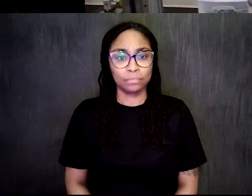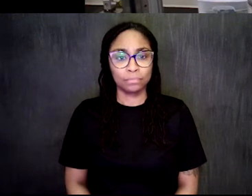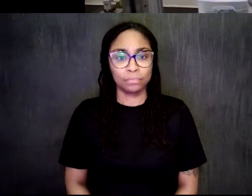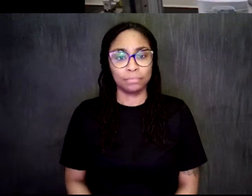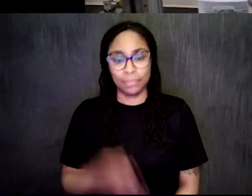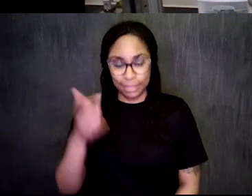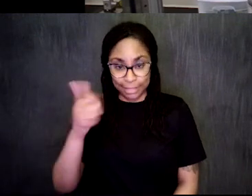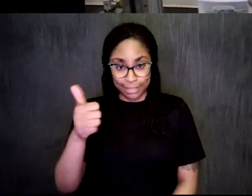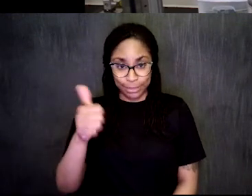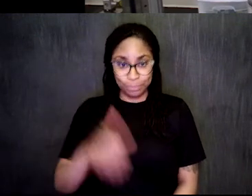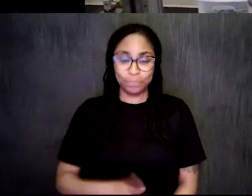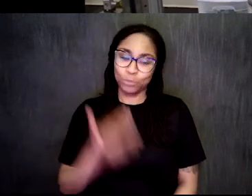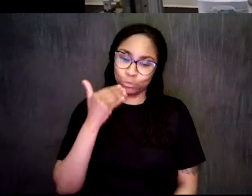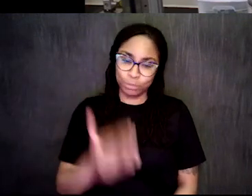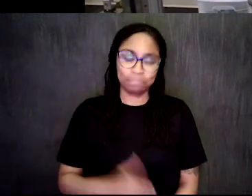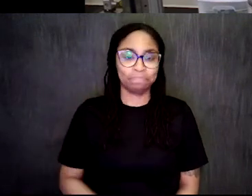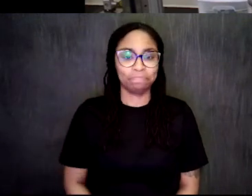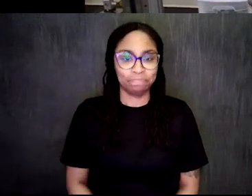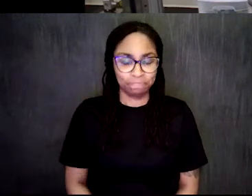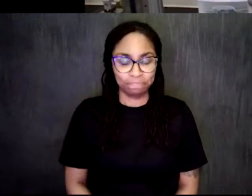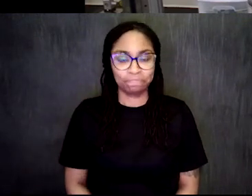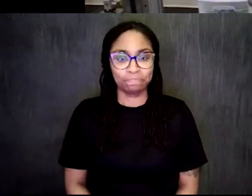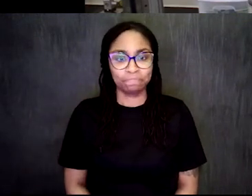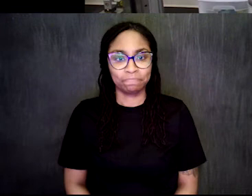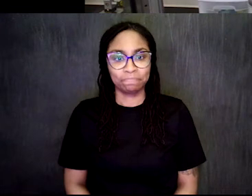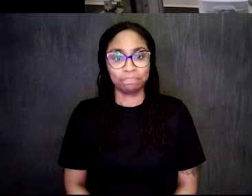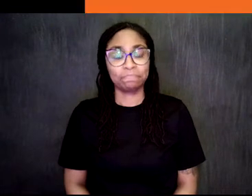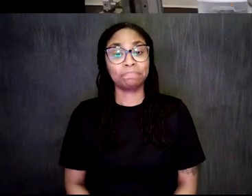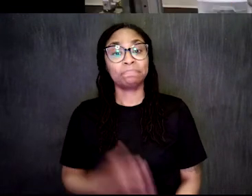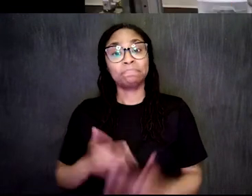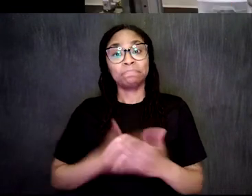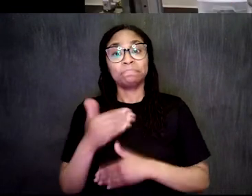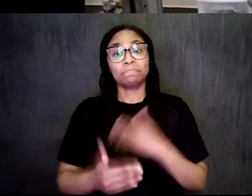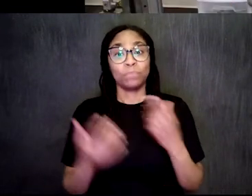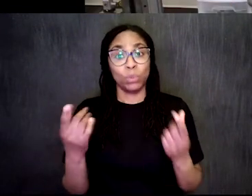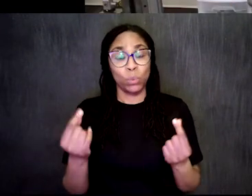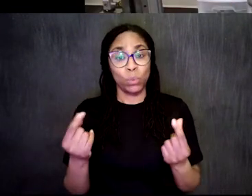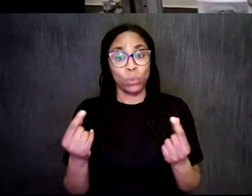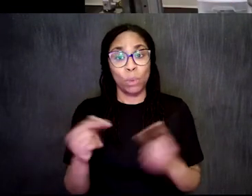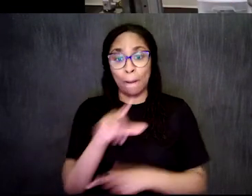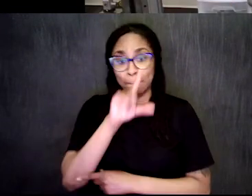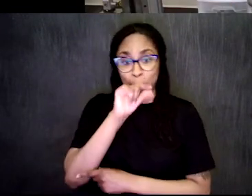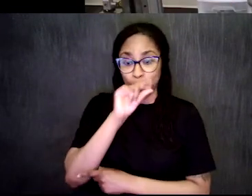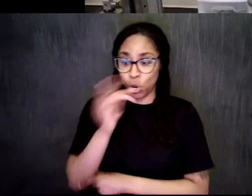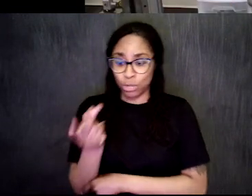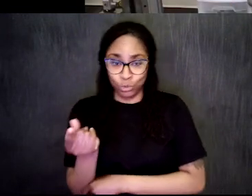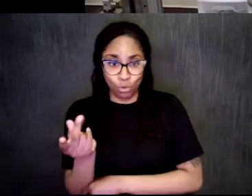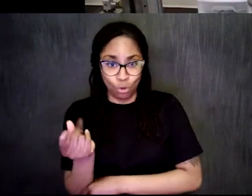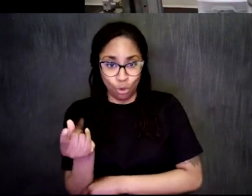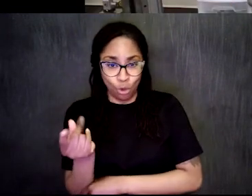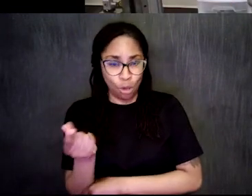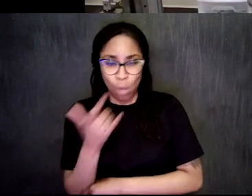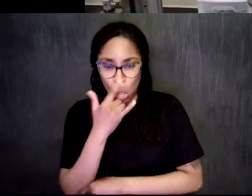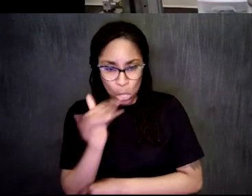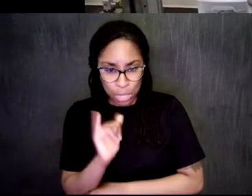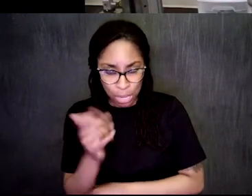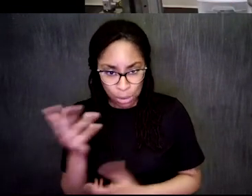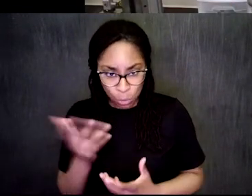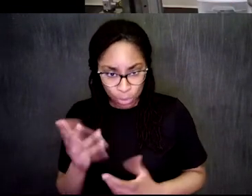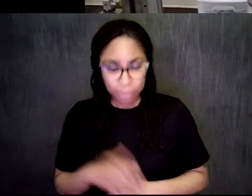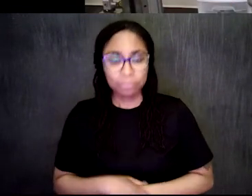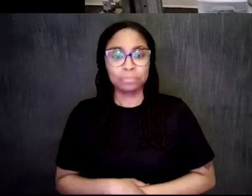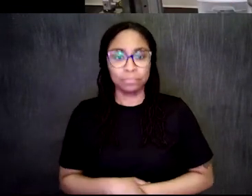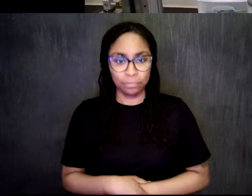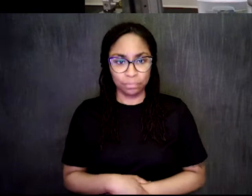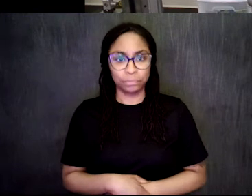it out. 10. Good. All right, so for our next exercise, we're gonna do the bird dog. So